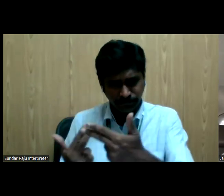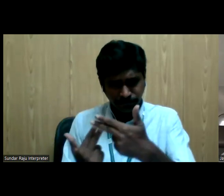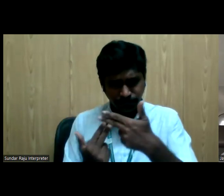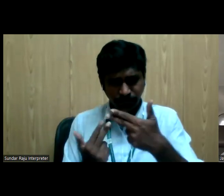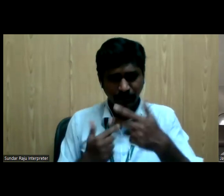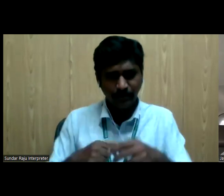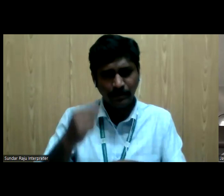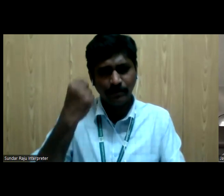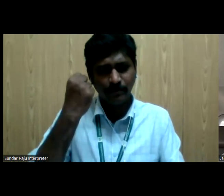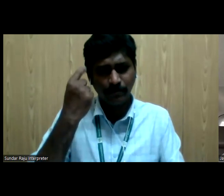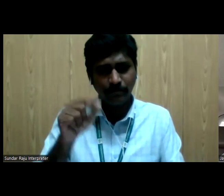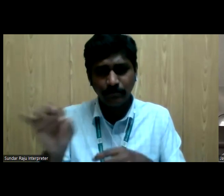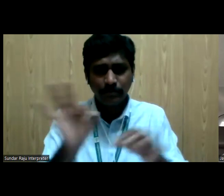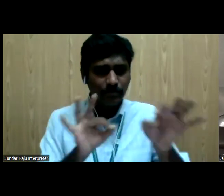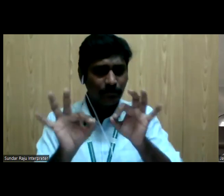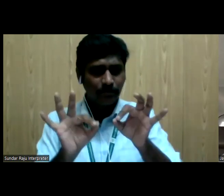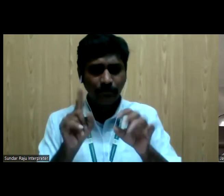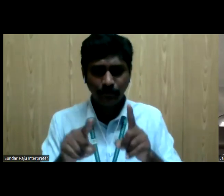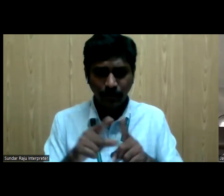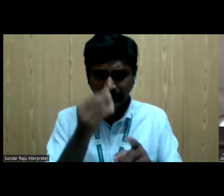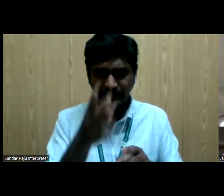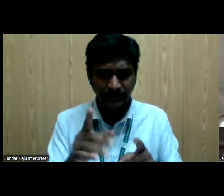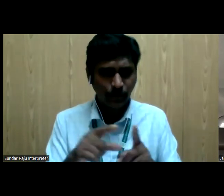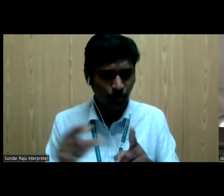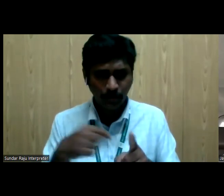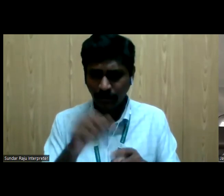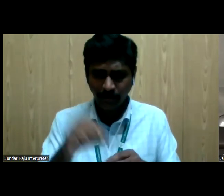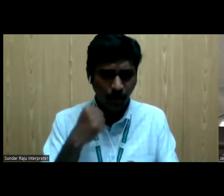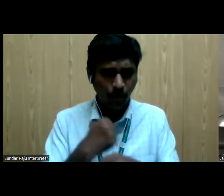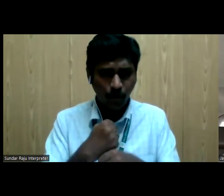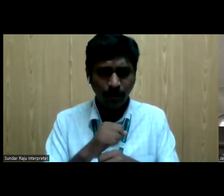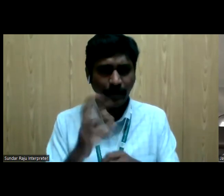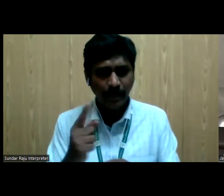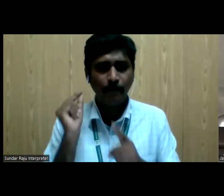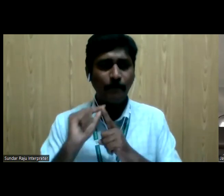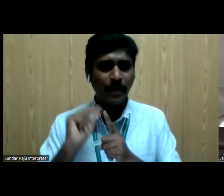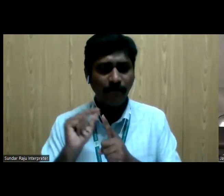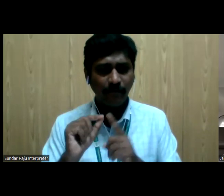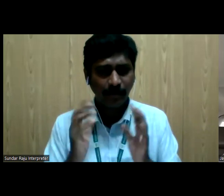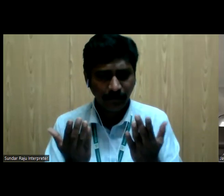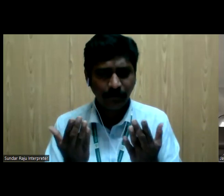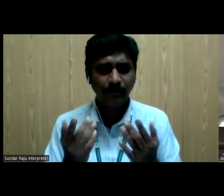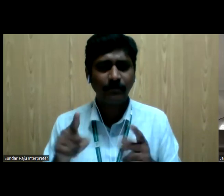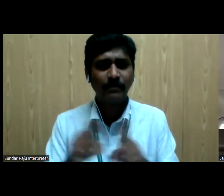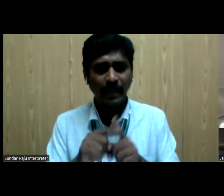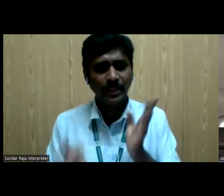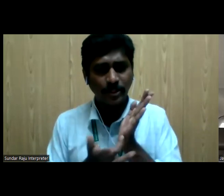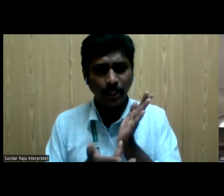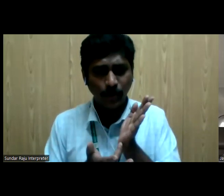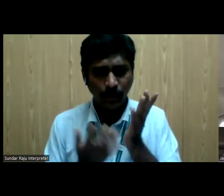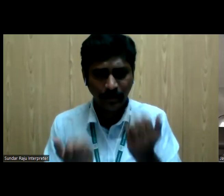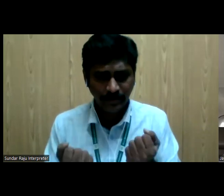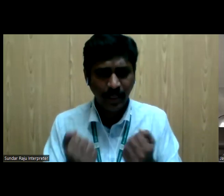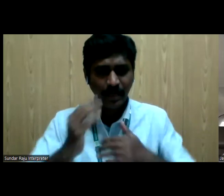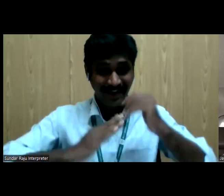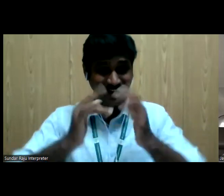went, and if there are some takeaways which are easy to implement, where the government, the private sector, philanthropies, technology